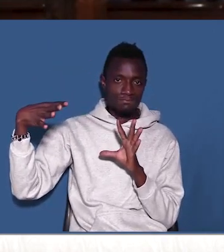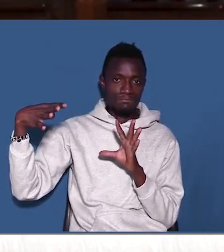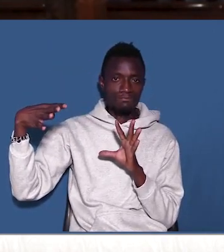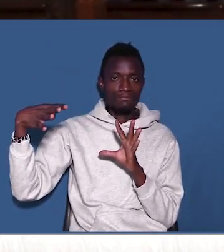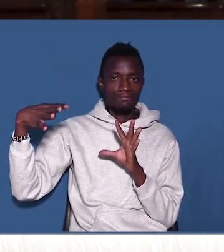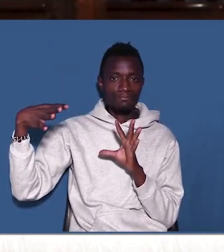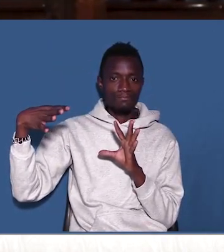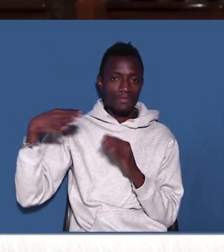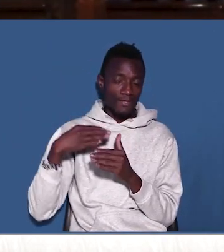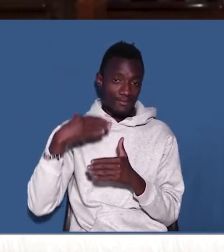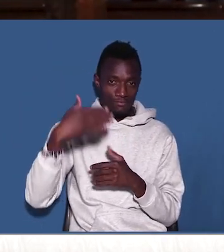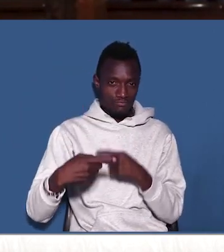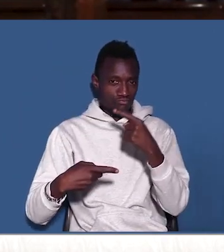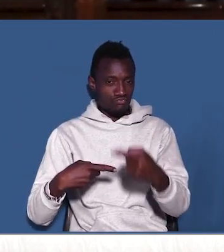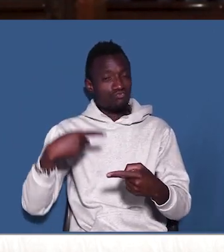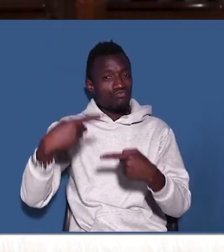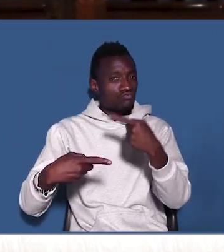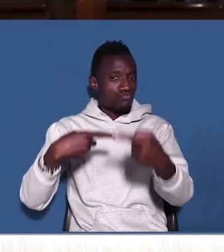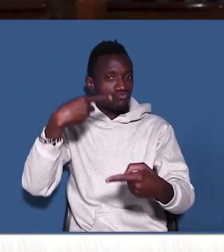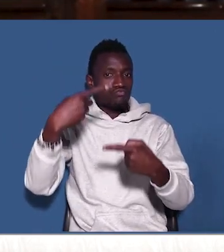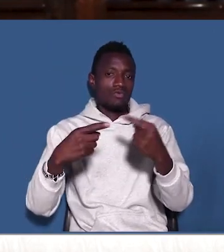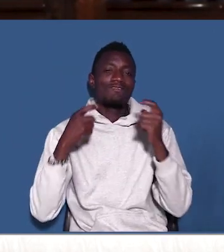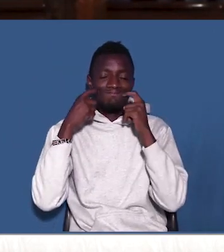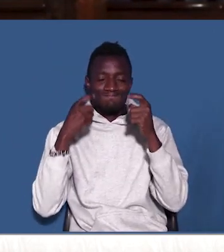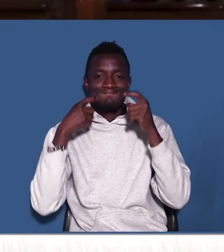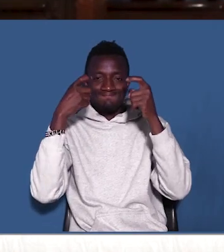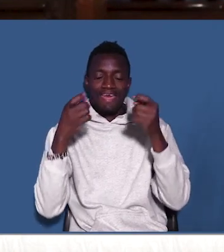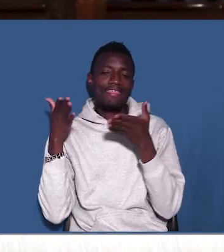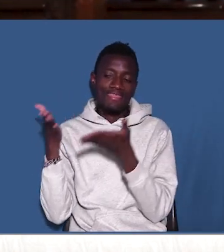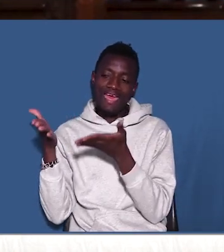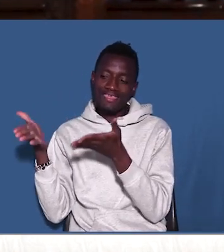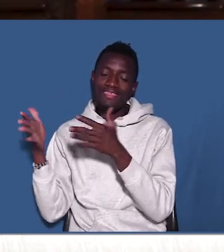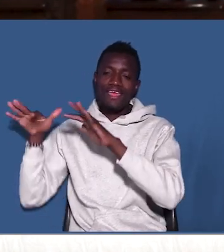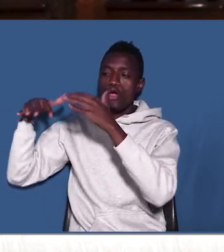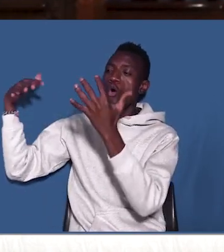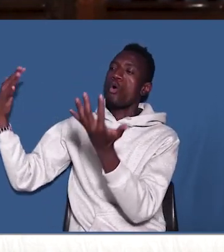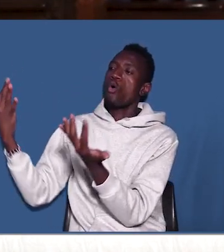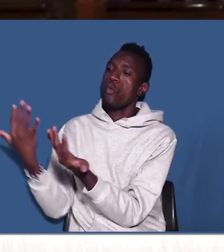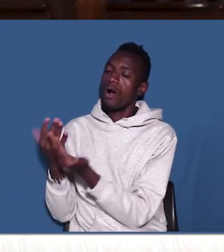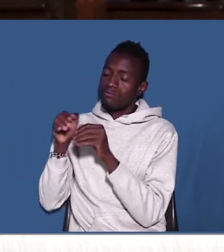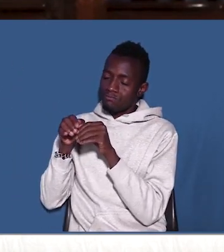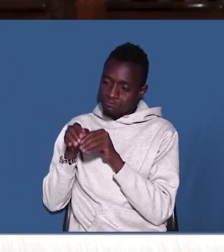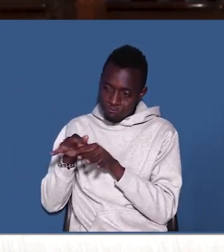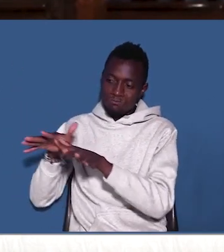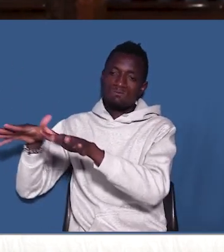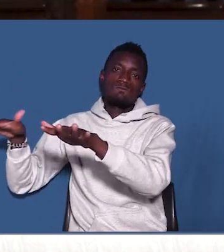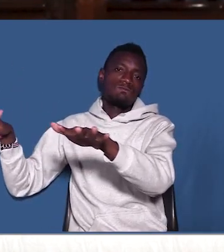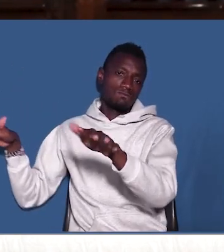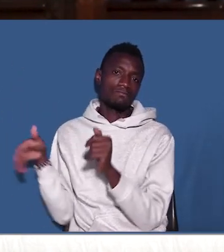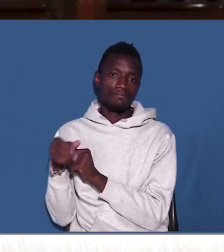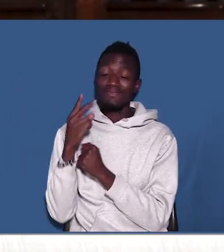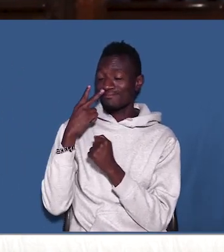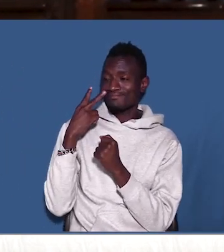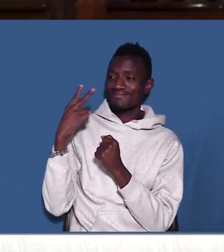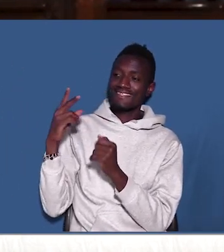see in the world today. What we see on electronic media,